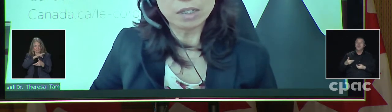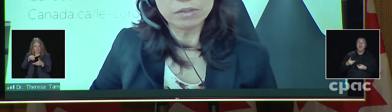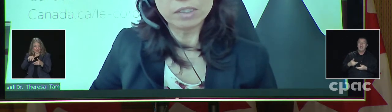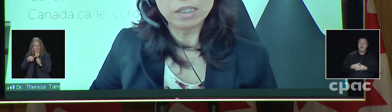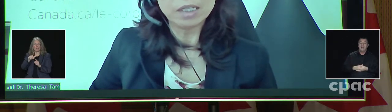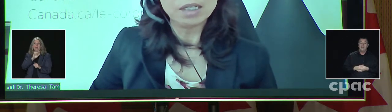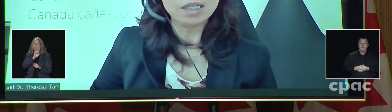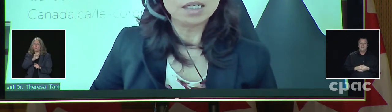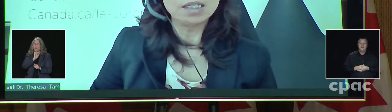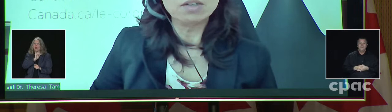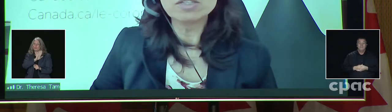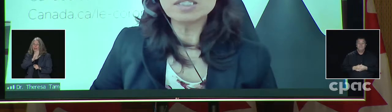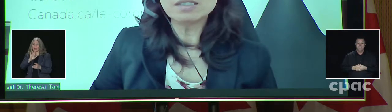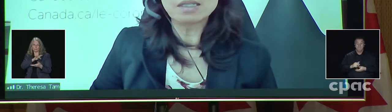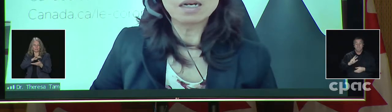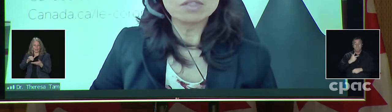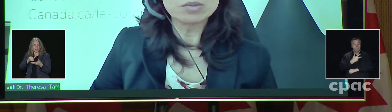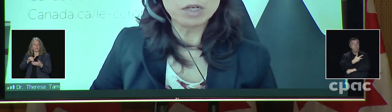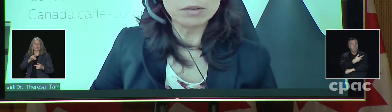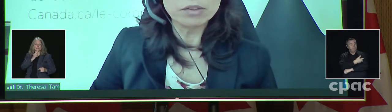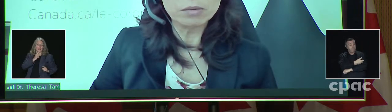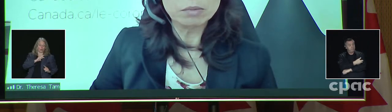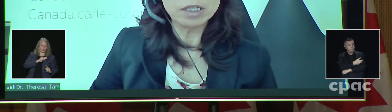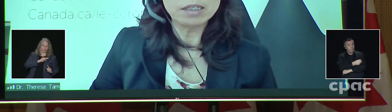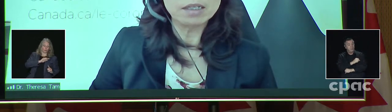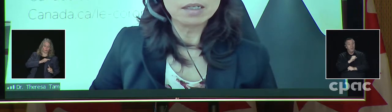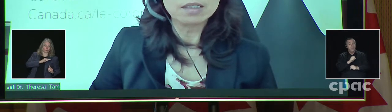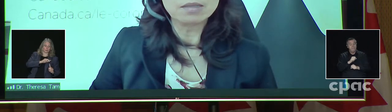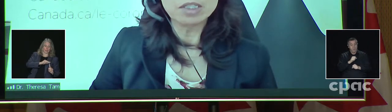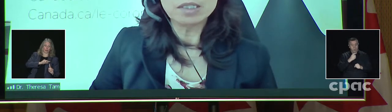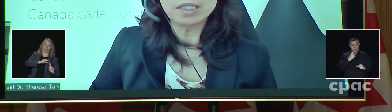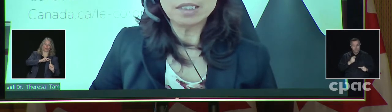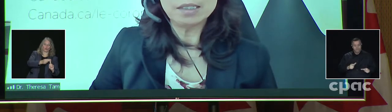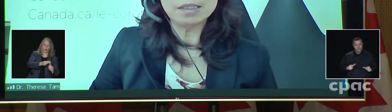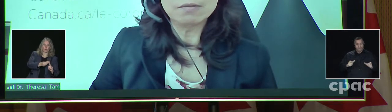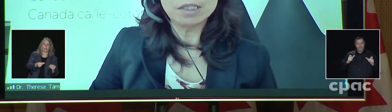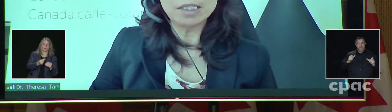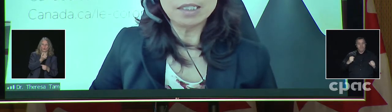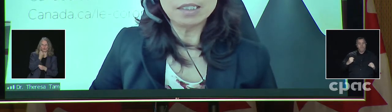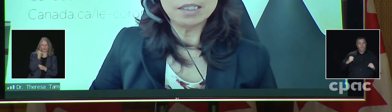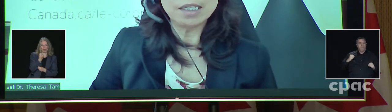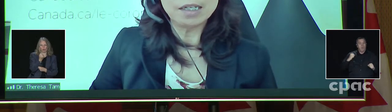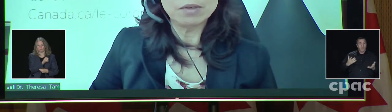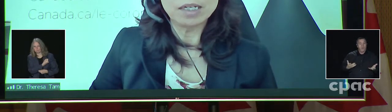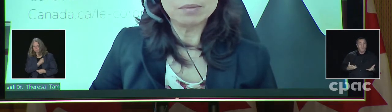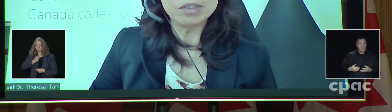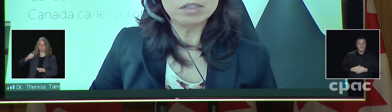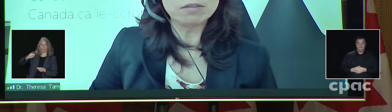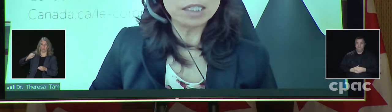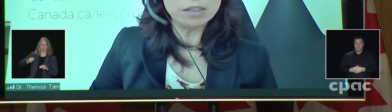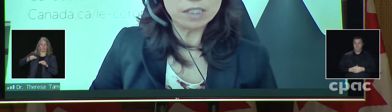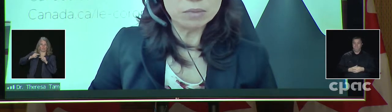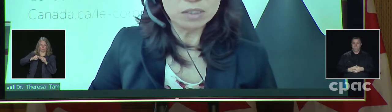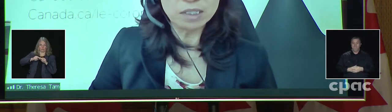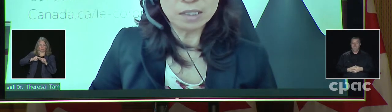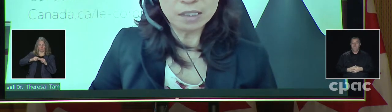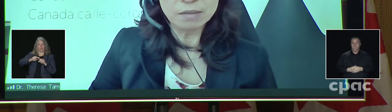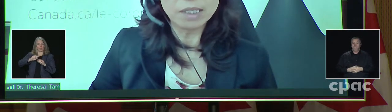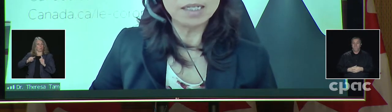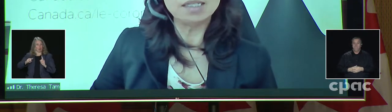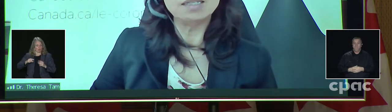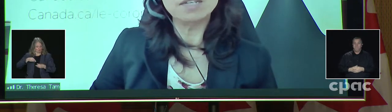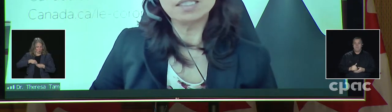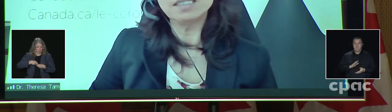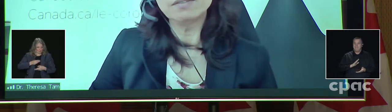booster dose can increase that response. But some of the studies doesn't really indicate what happens to the rest of the immune